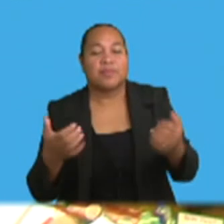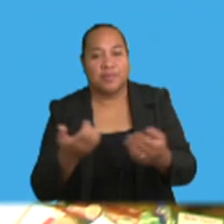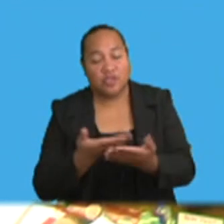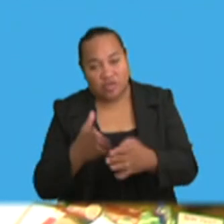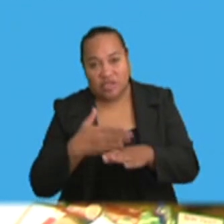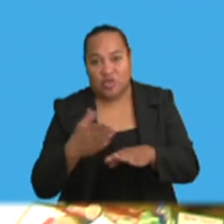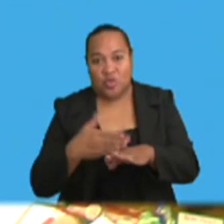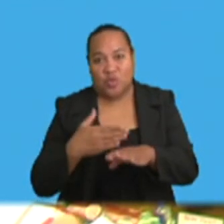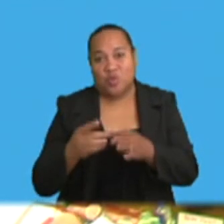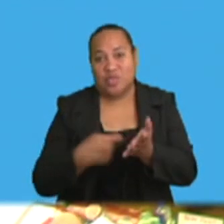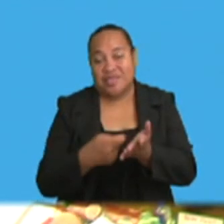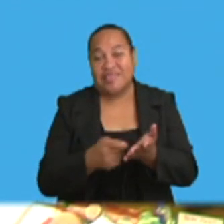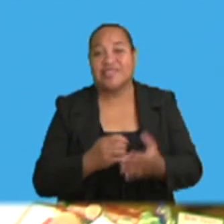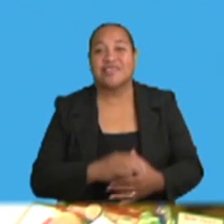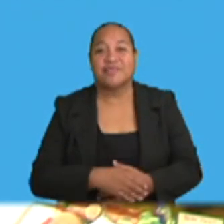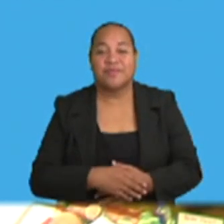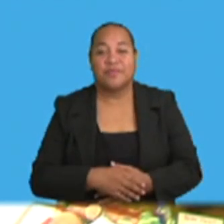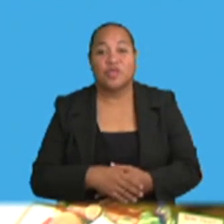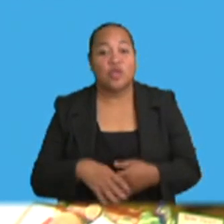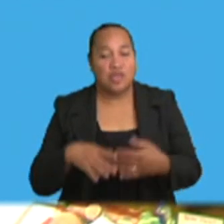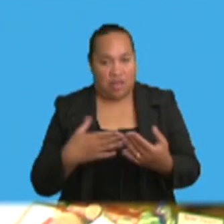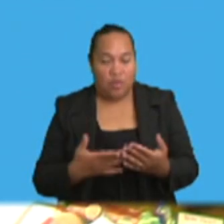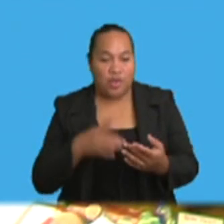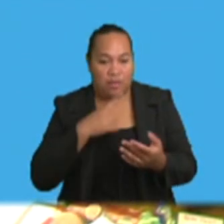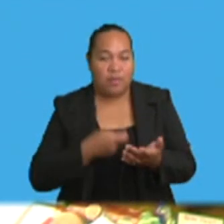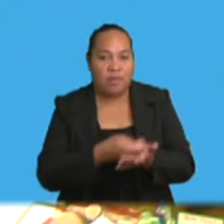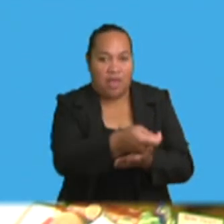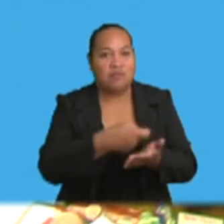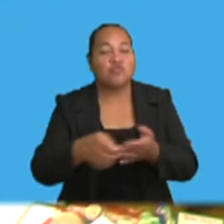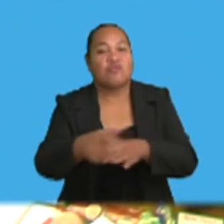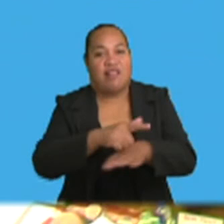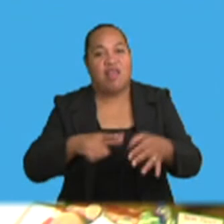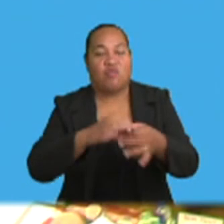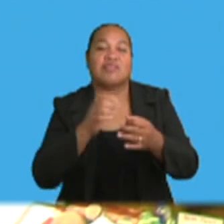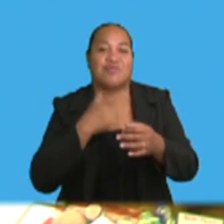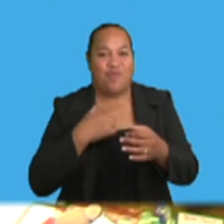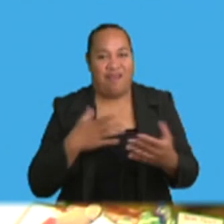paying out a lot more money to the landowners themselves. Thank you.